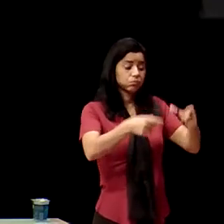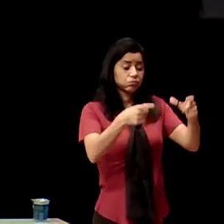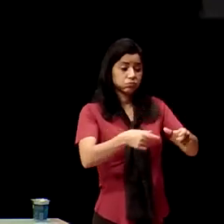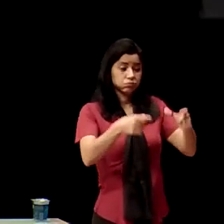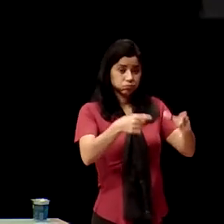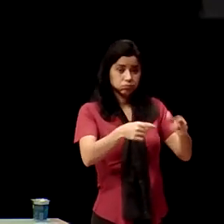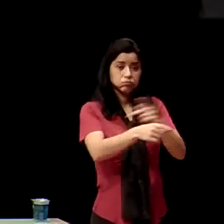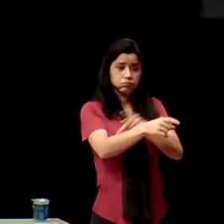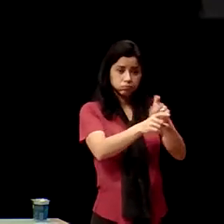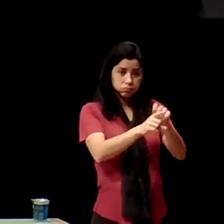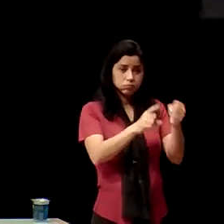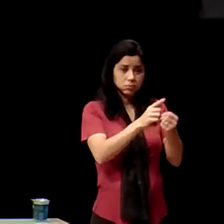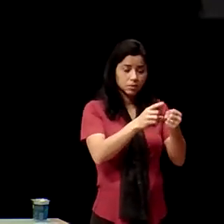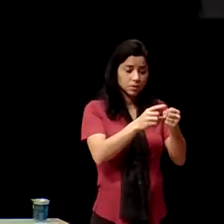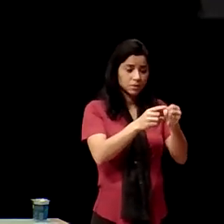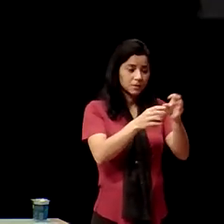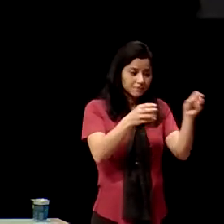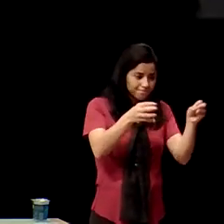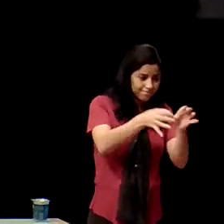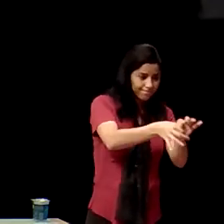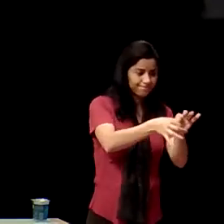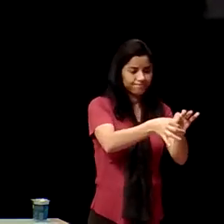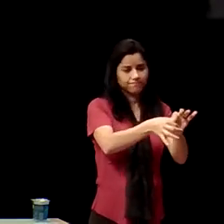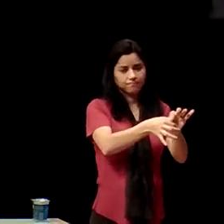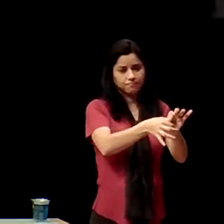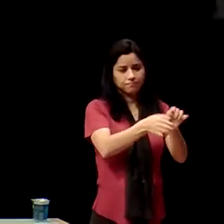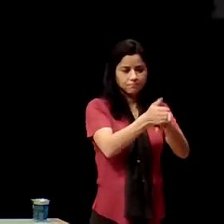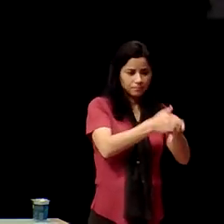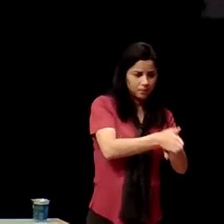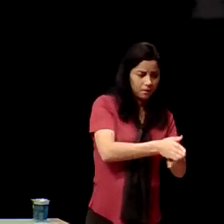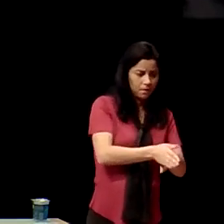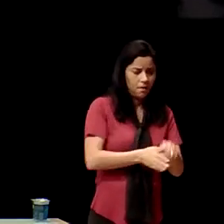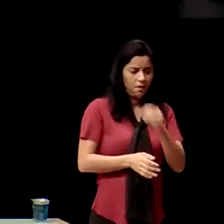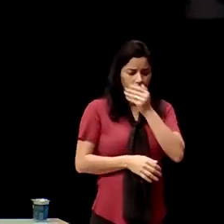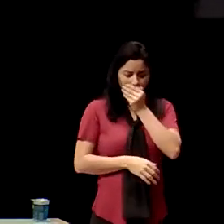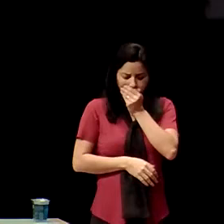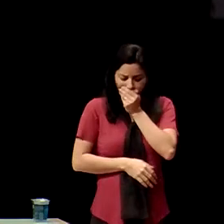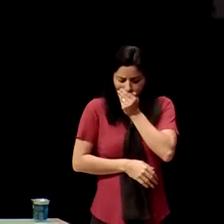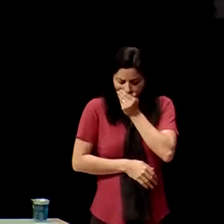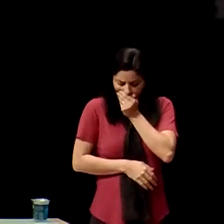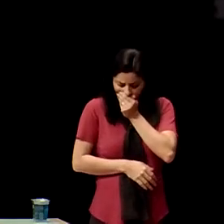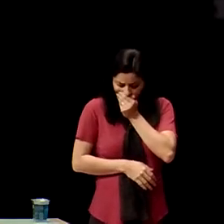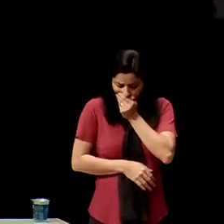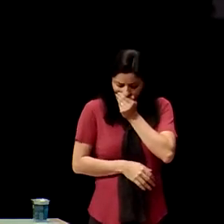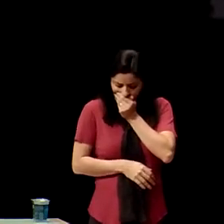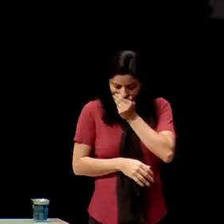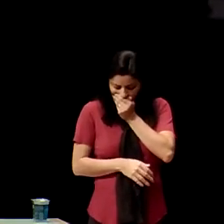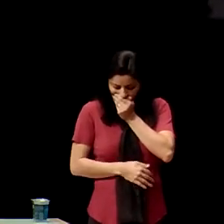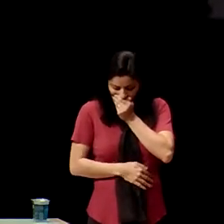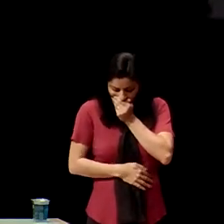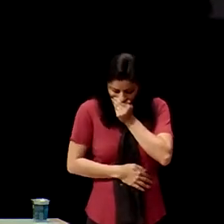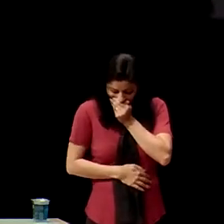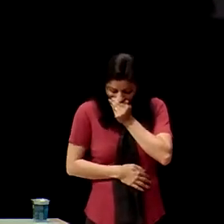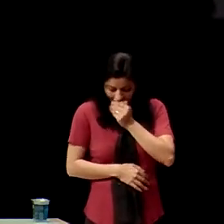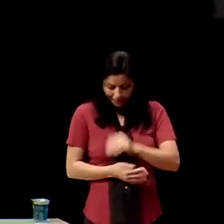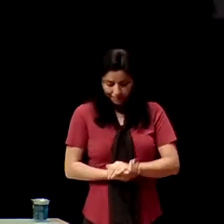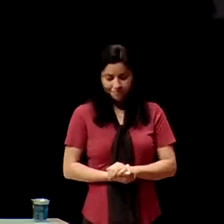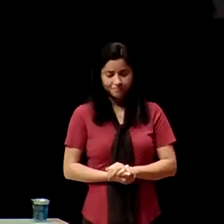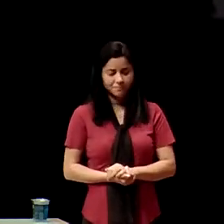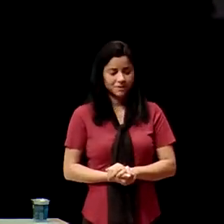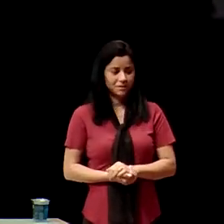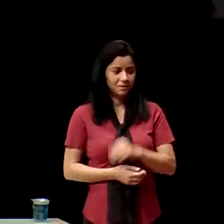se encaixar e ser analisada. And of course, it is important to keep in mind that there are